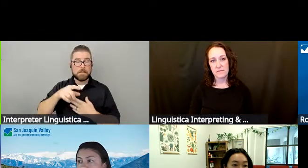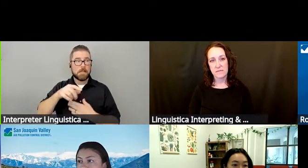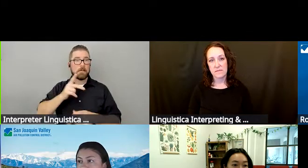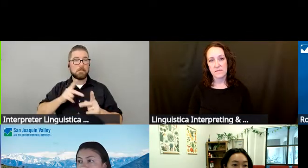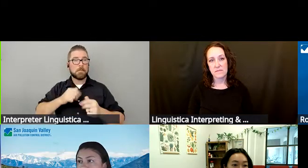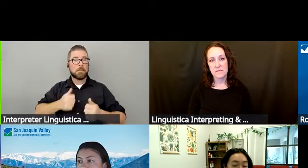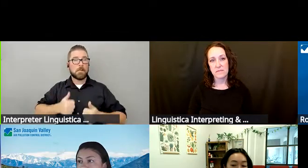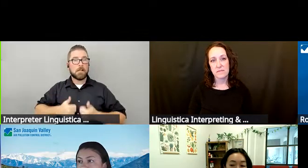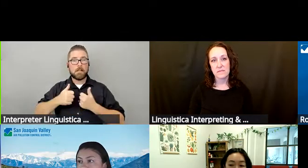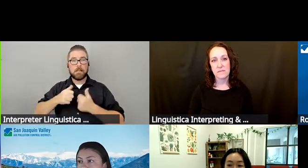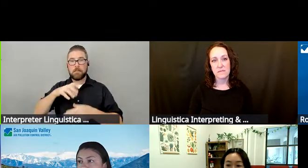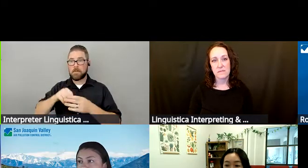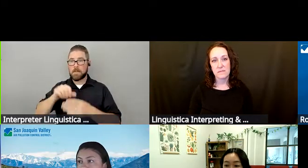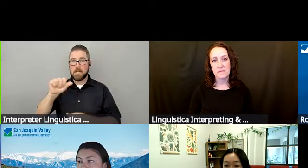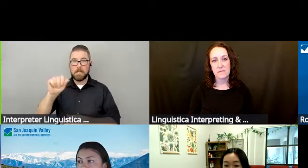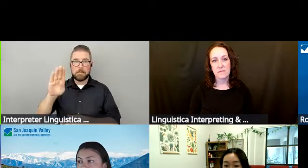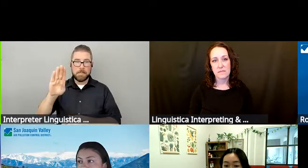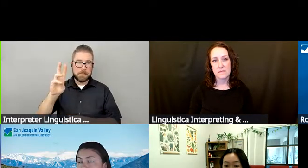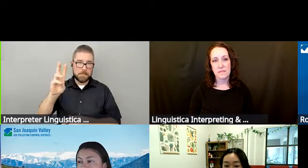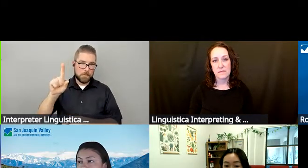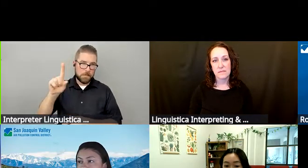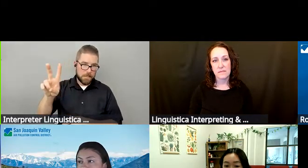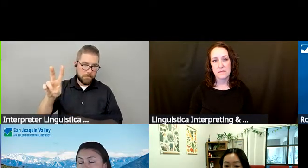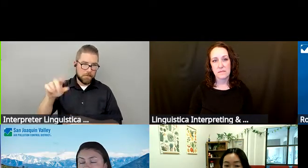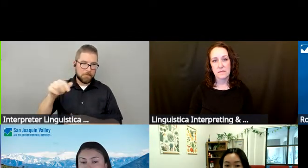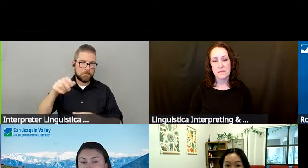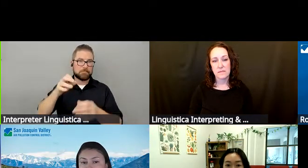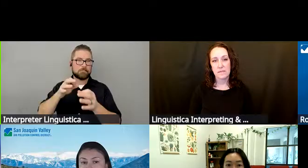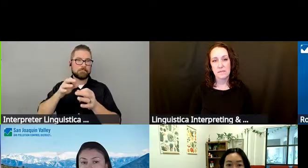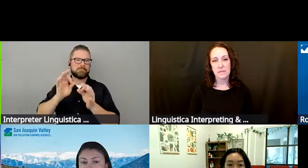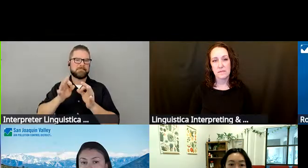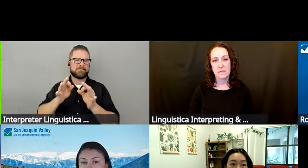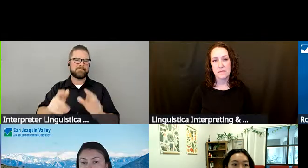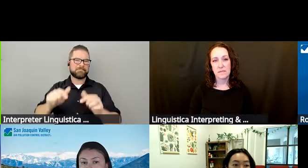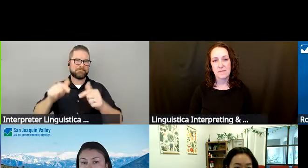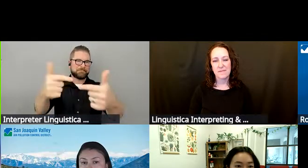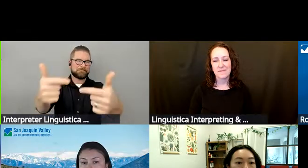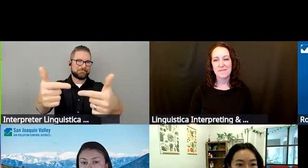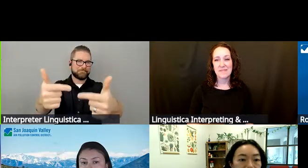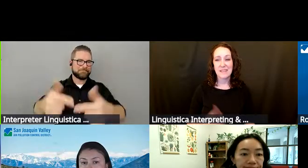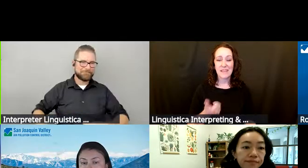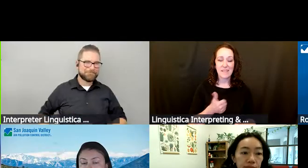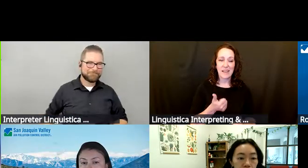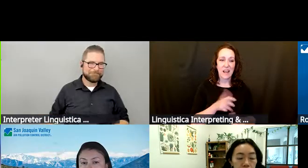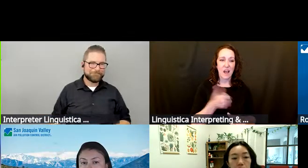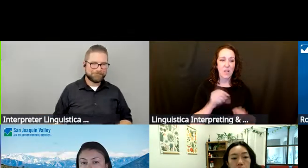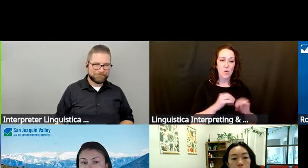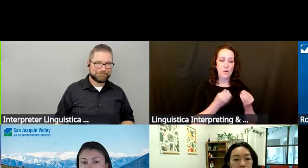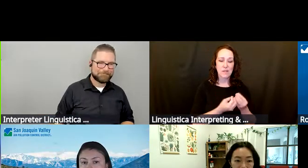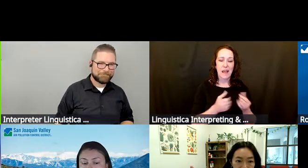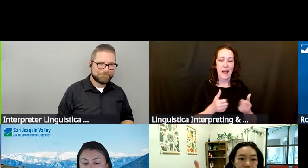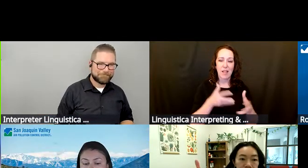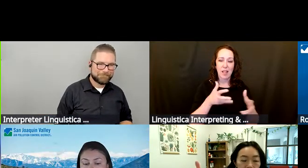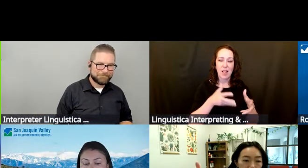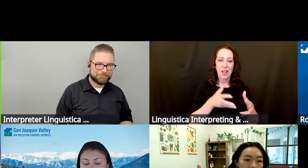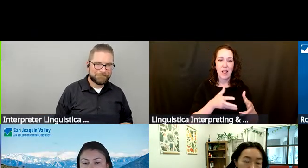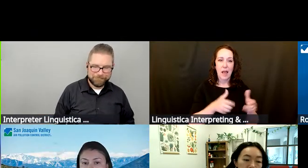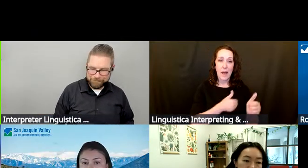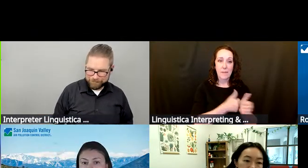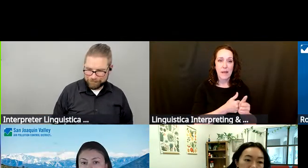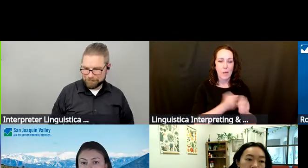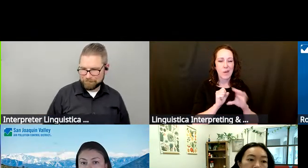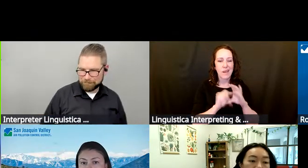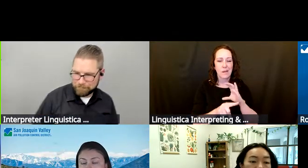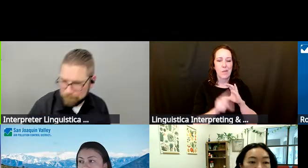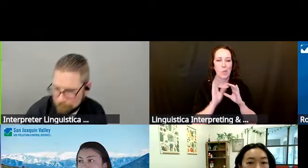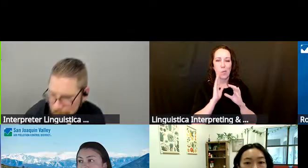AB617. And so in the interest of time, I think if any other organization had standing updates, we will provide those via email. And so you can look